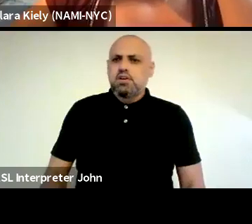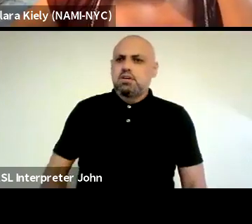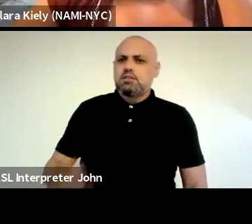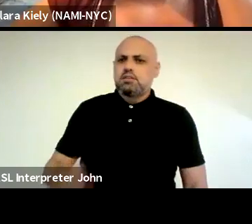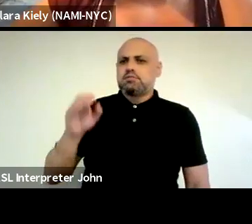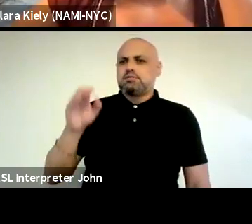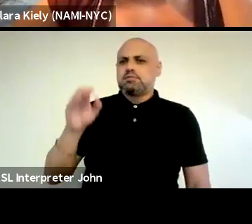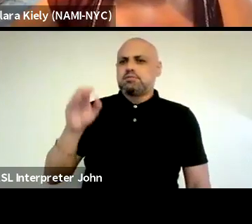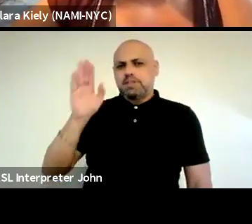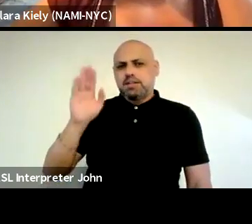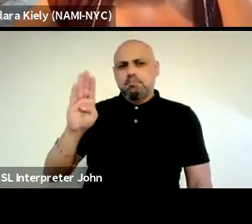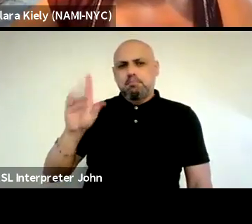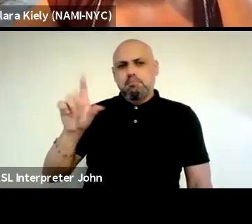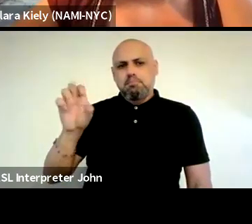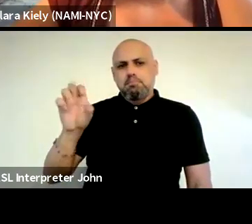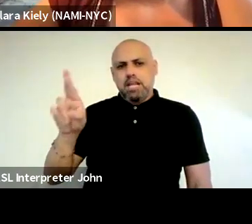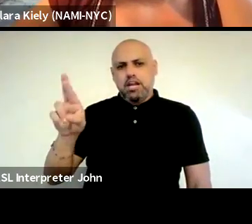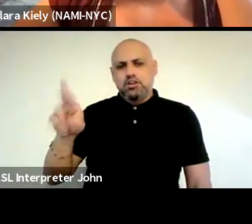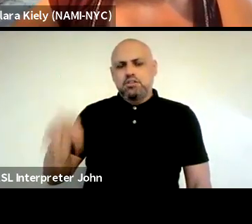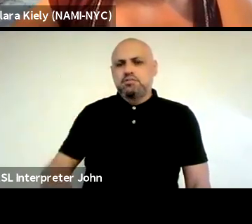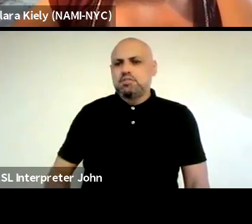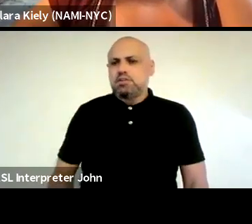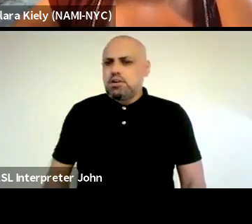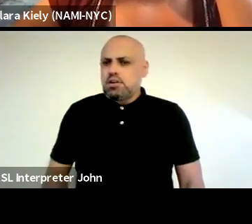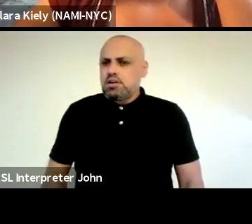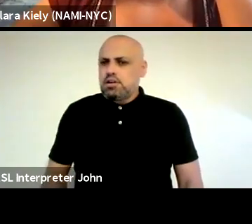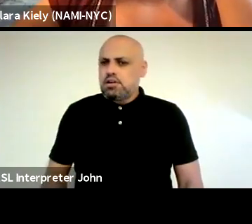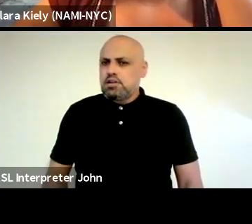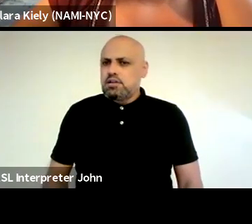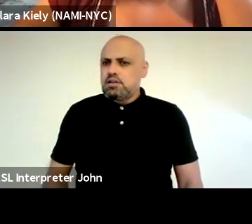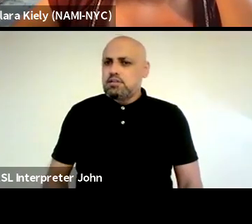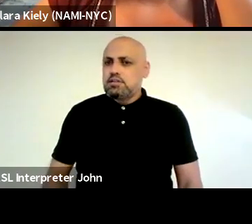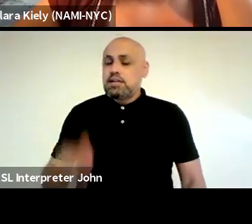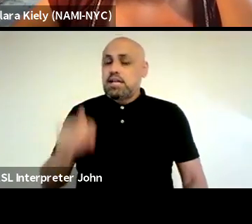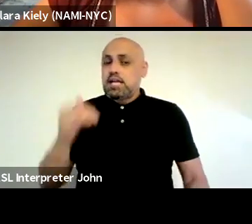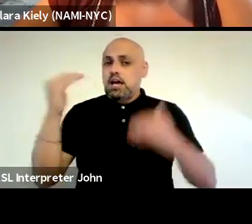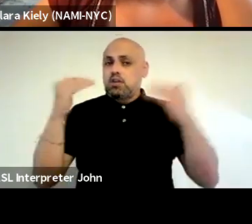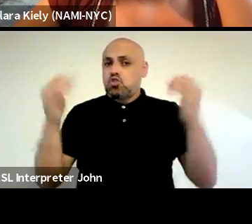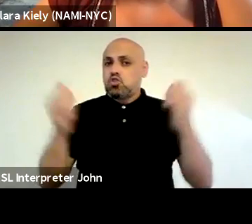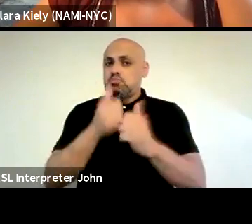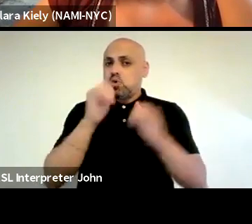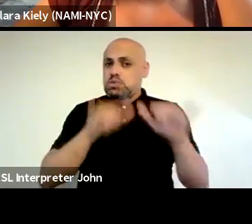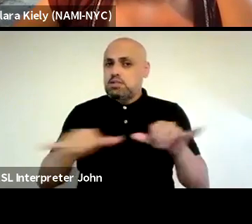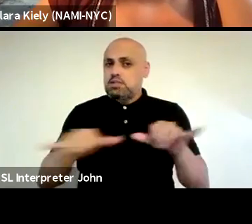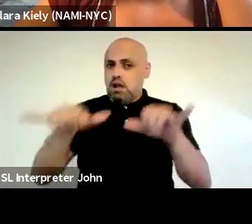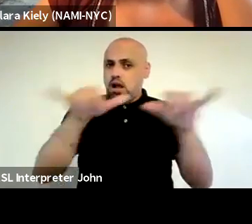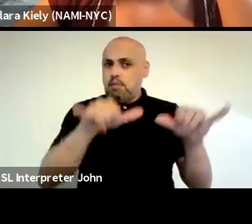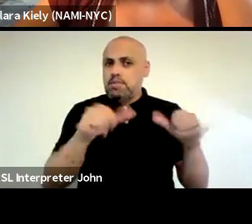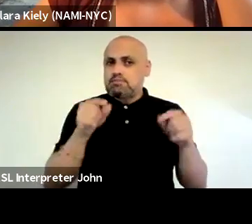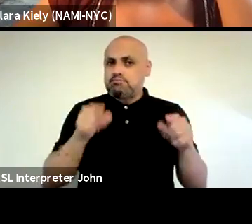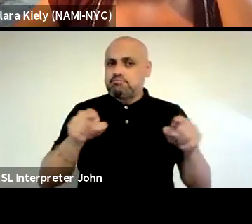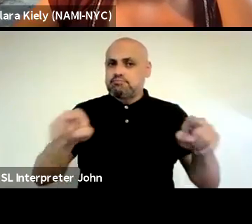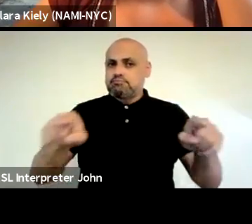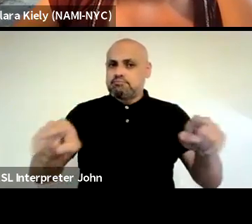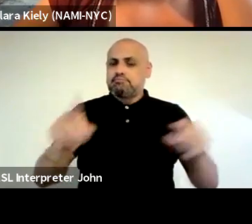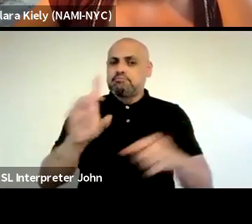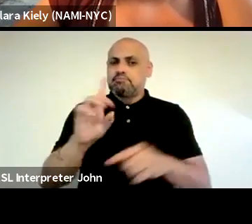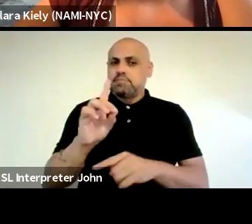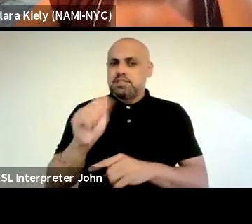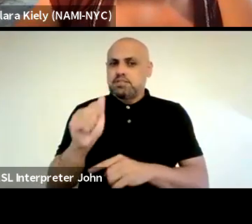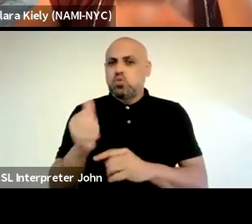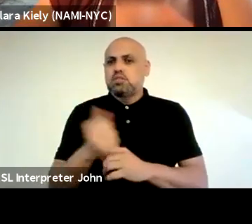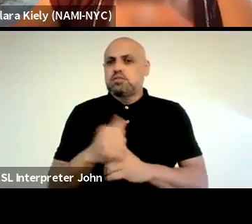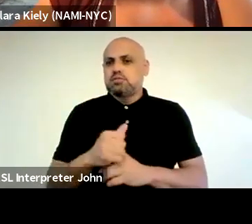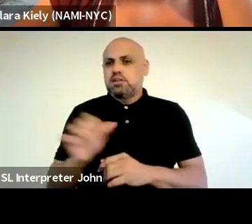So I can address that, which is in adults, the most common co-occurring disorders with OCD are